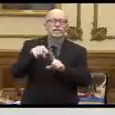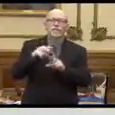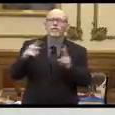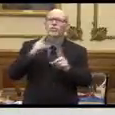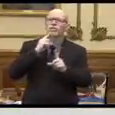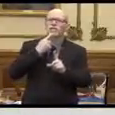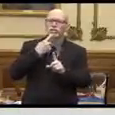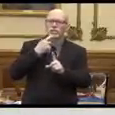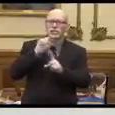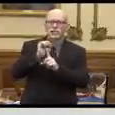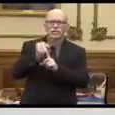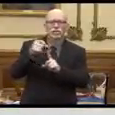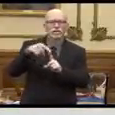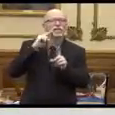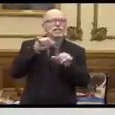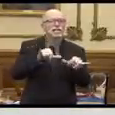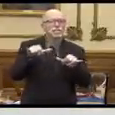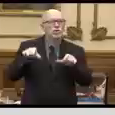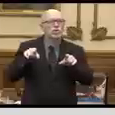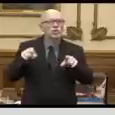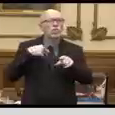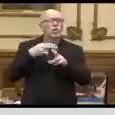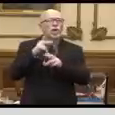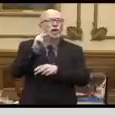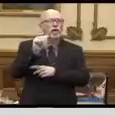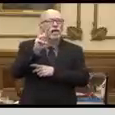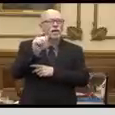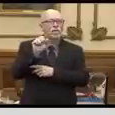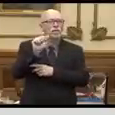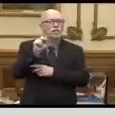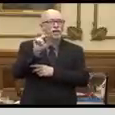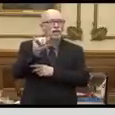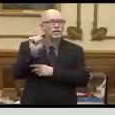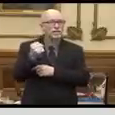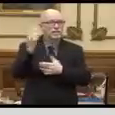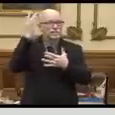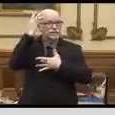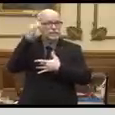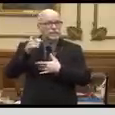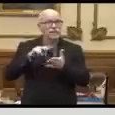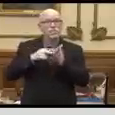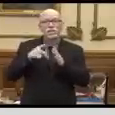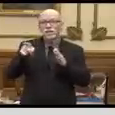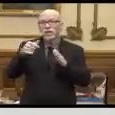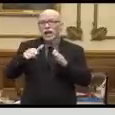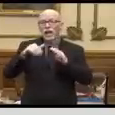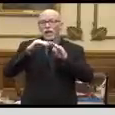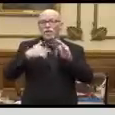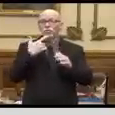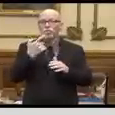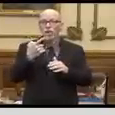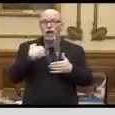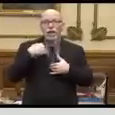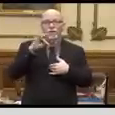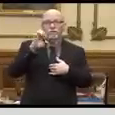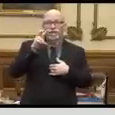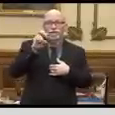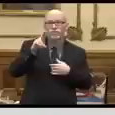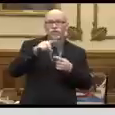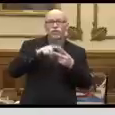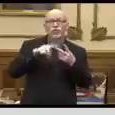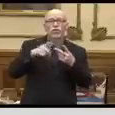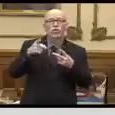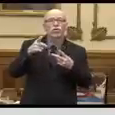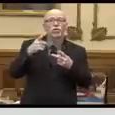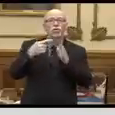serious condition which is similar to what we call Kawasaki's disease. Patients under the age of 21 present with fever, laboratory